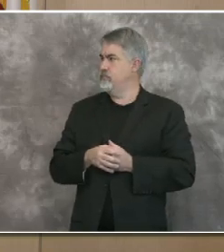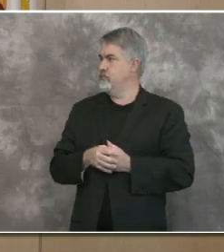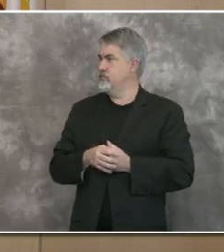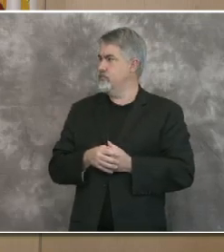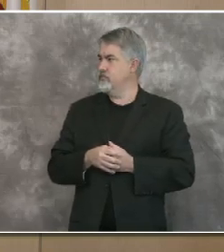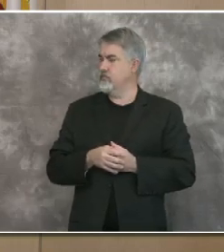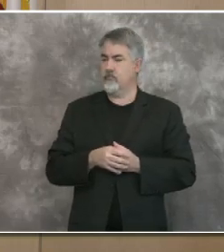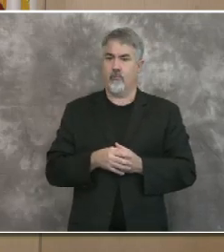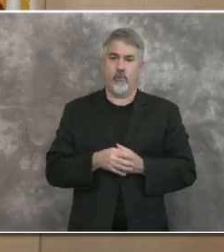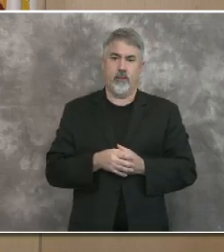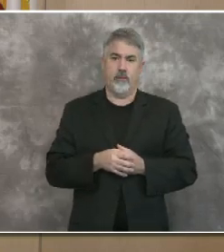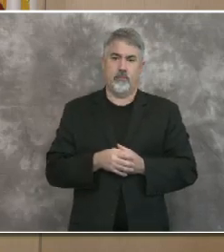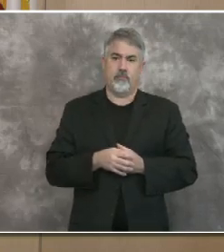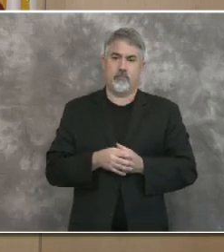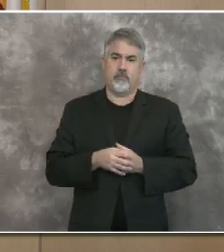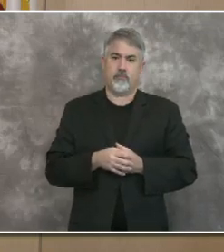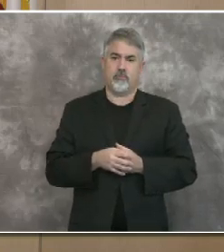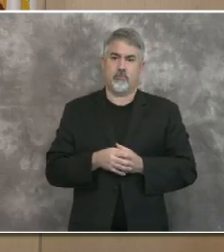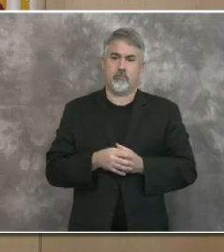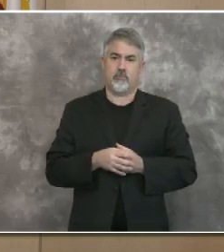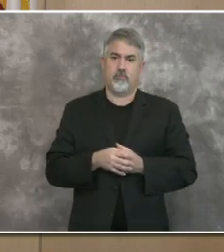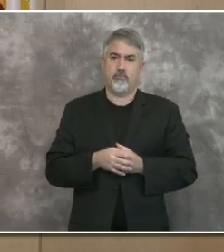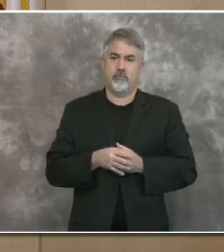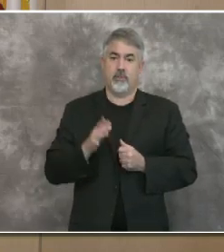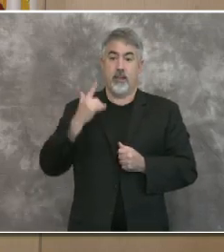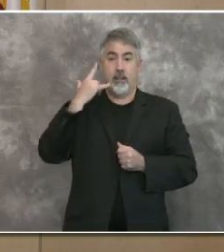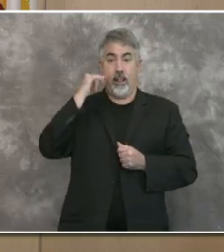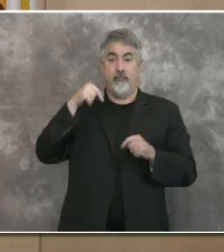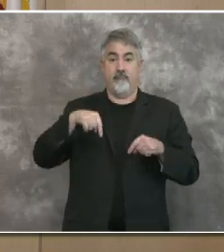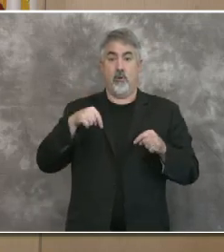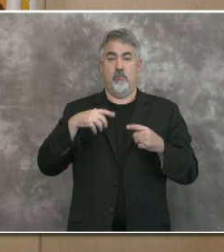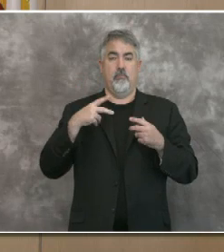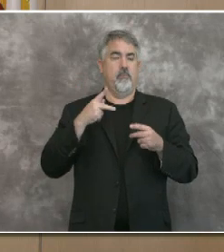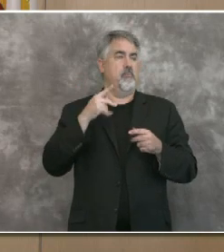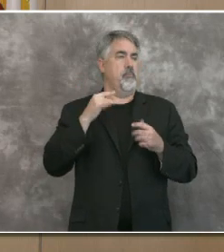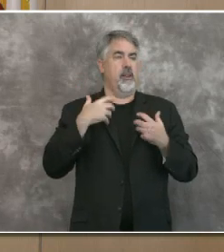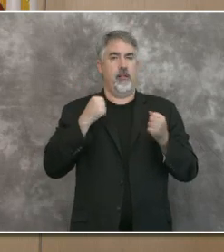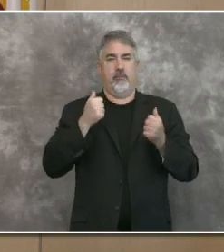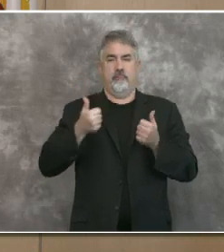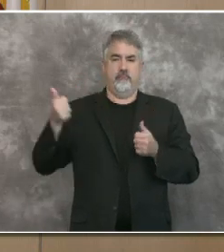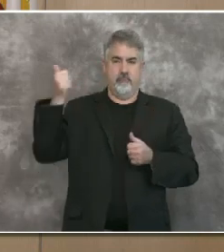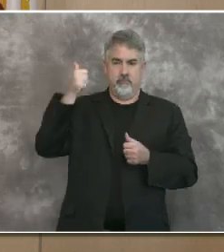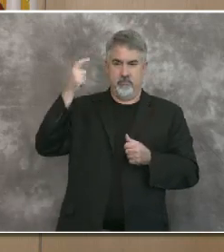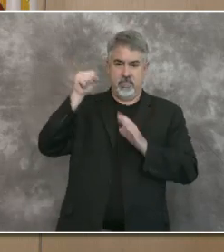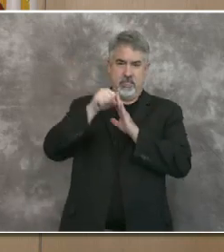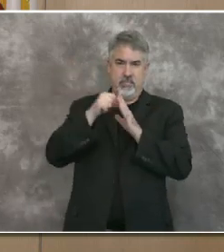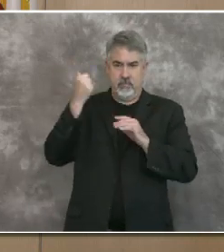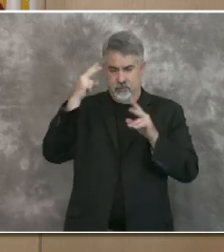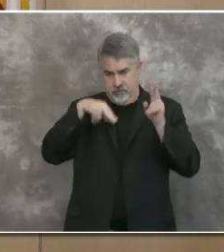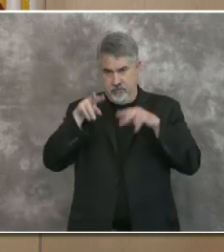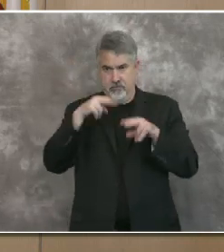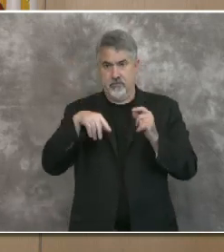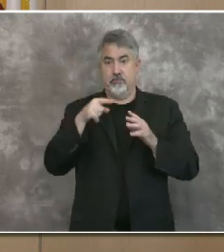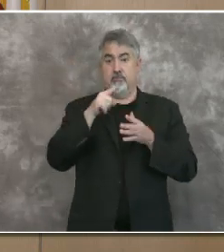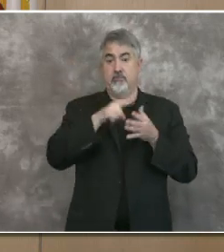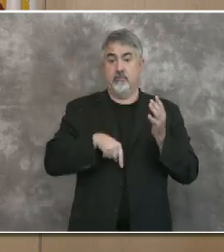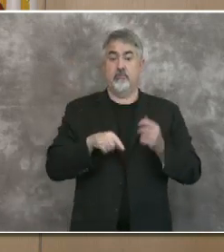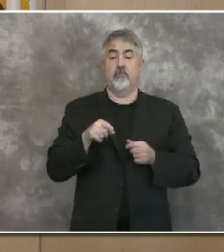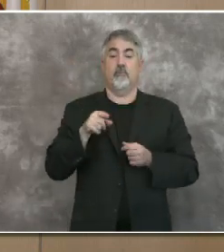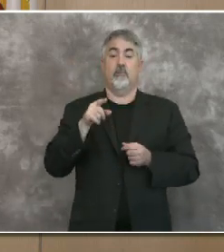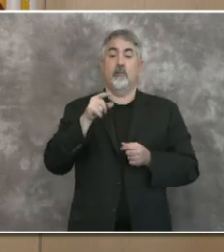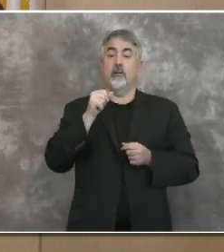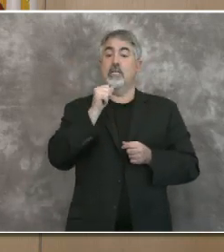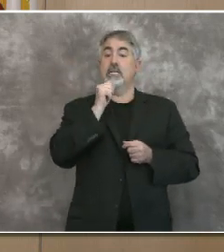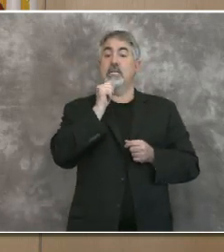The California Department of Public Health will update current guidance regarding the prioritization and delivery of